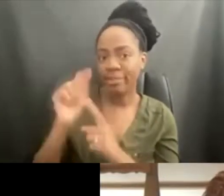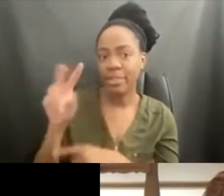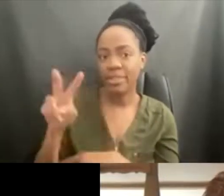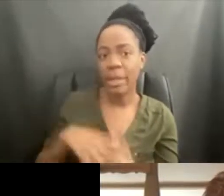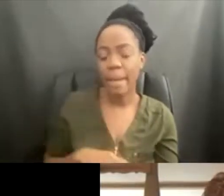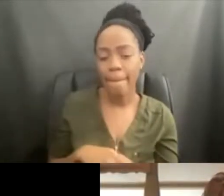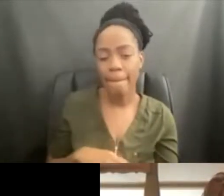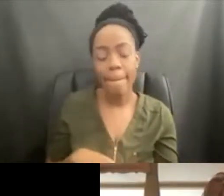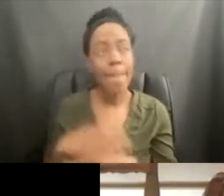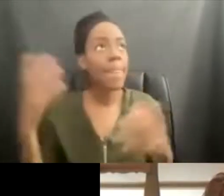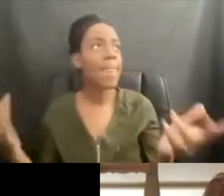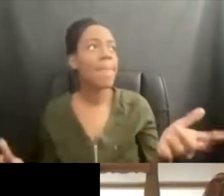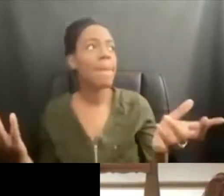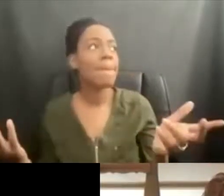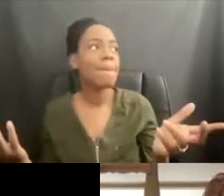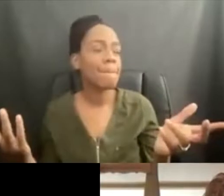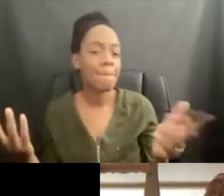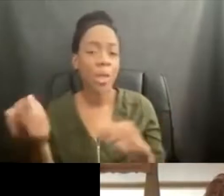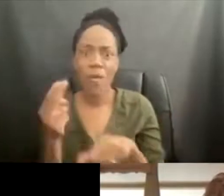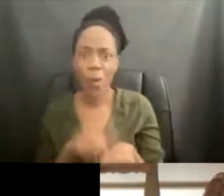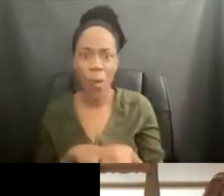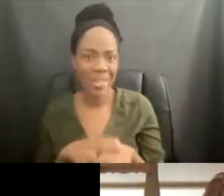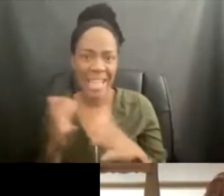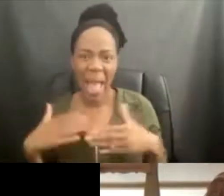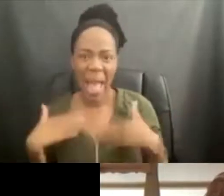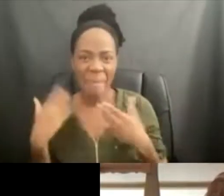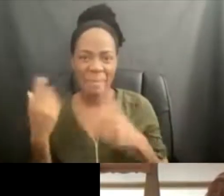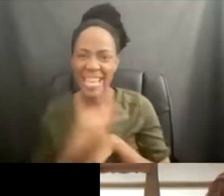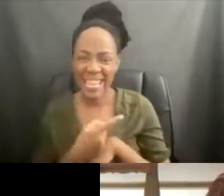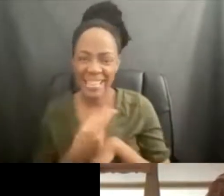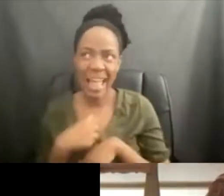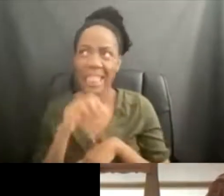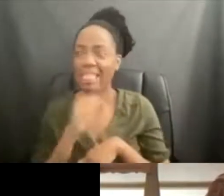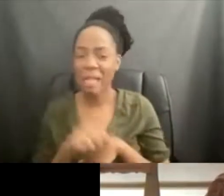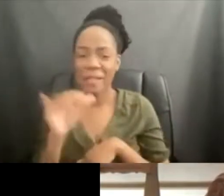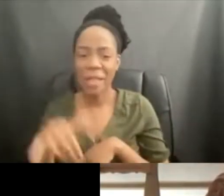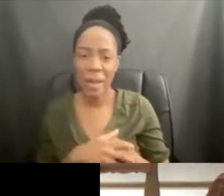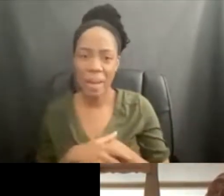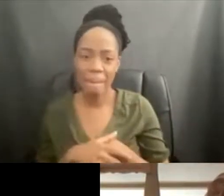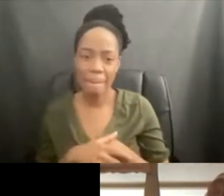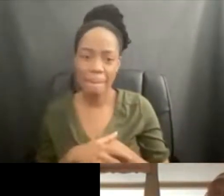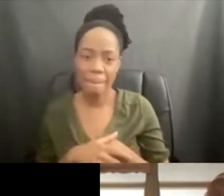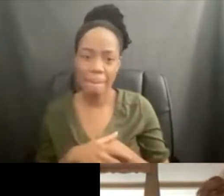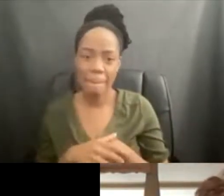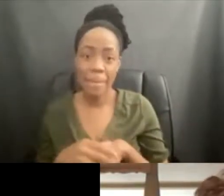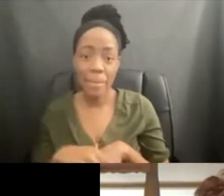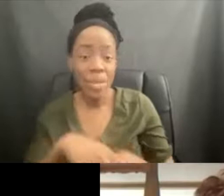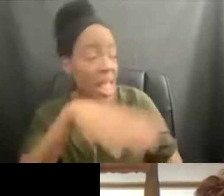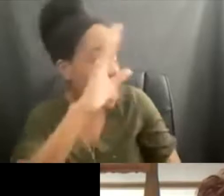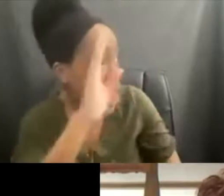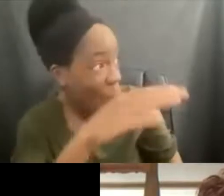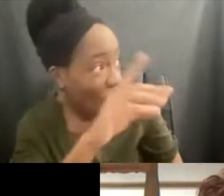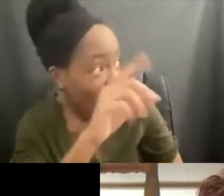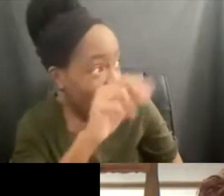Well, of course, I can't beat Happy Days. Yeah, I love being on Happy Days. Hello, David.